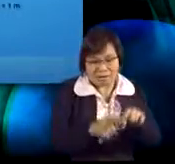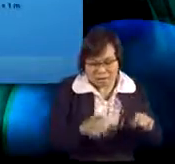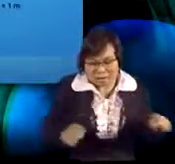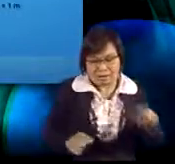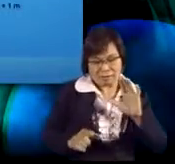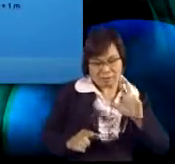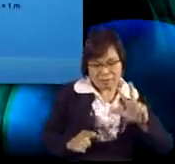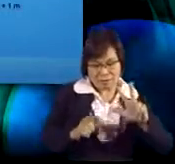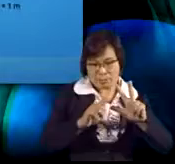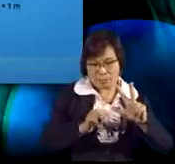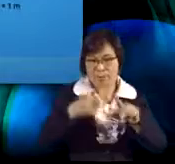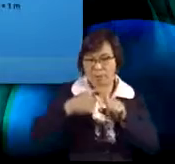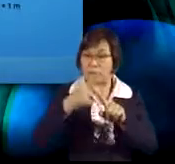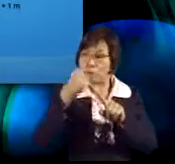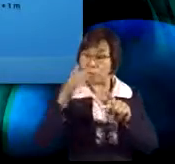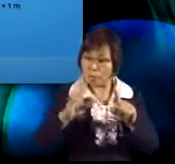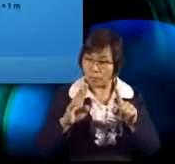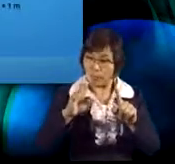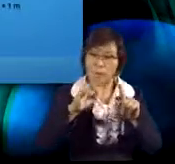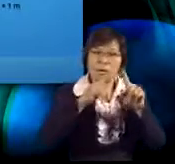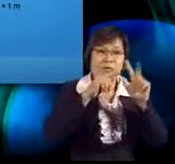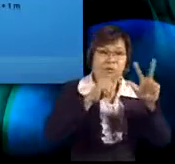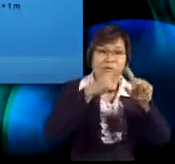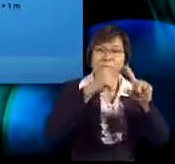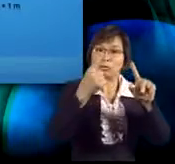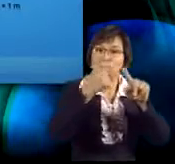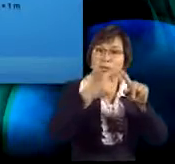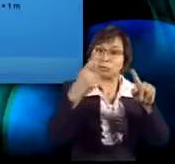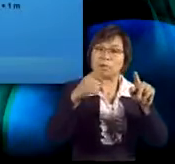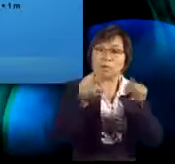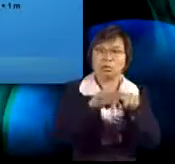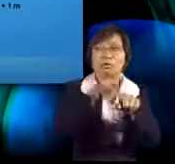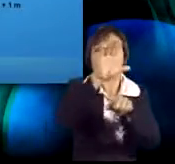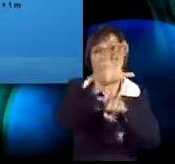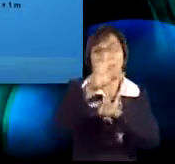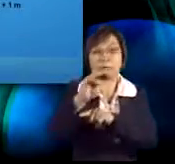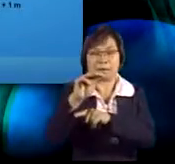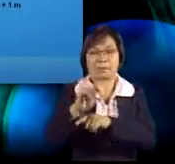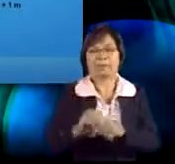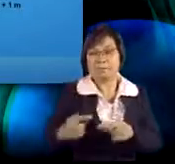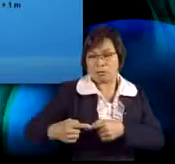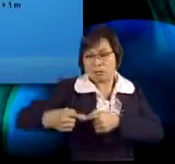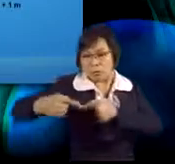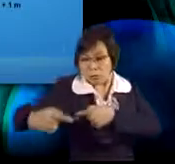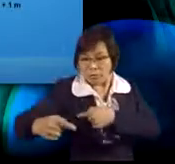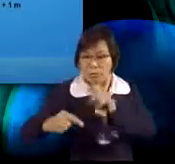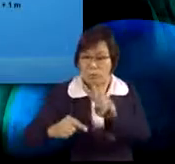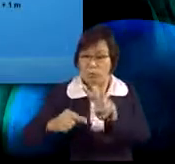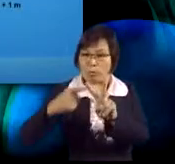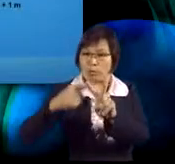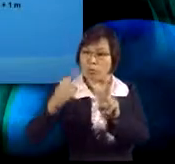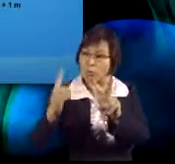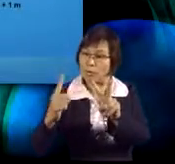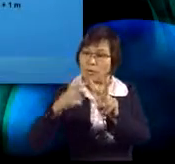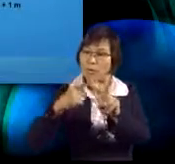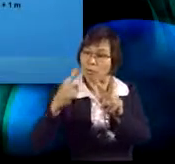3 meters plus 1 meter plus 1 meter equals to 5 meters. The width, 2 meters plus 1